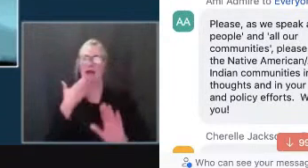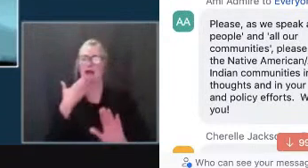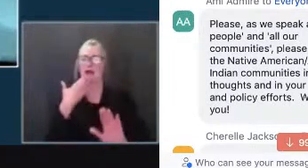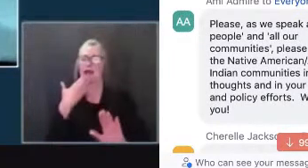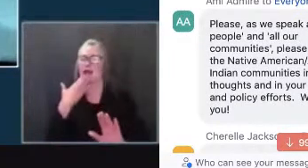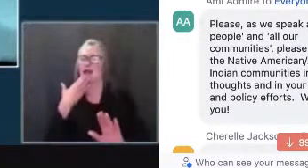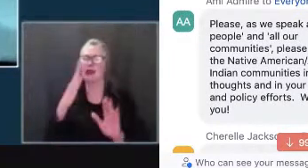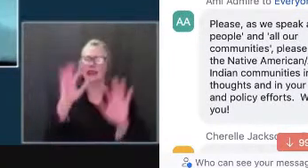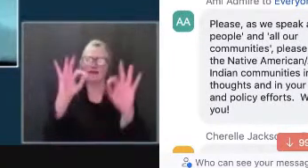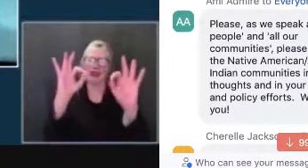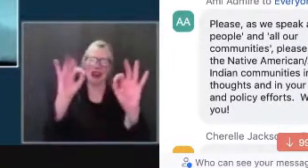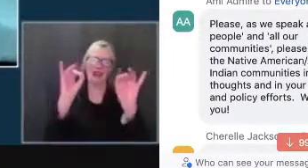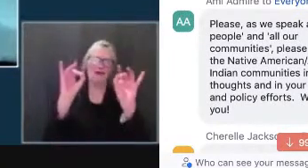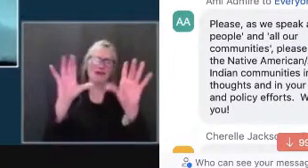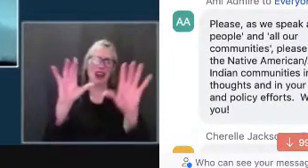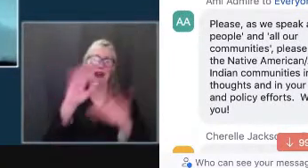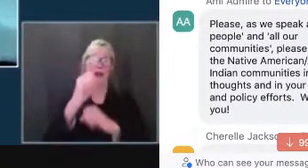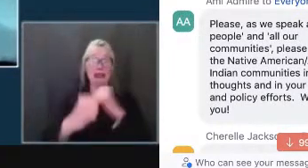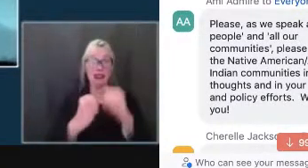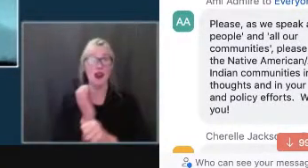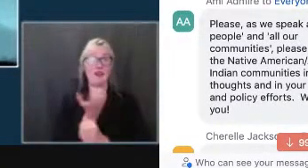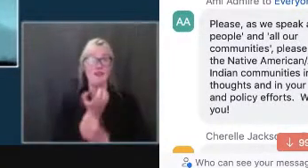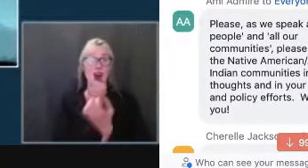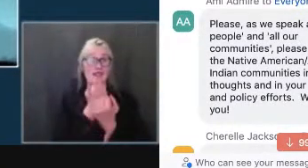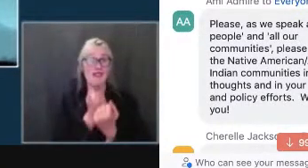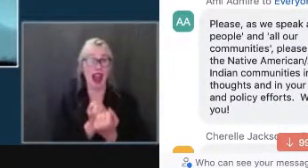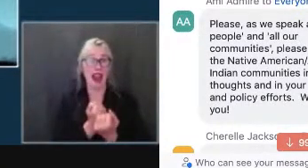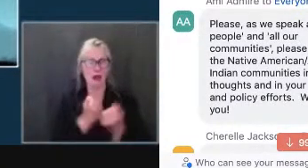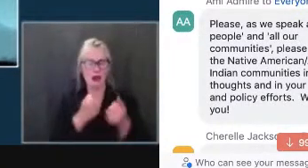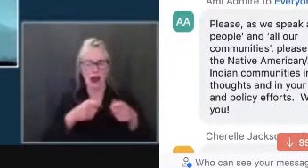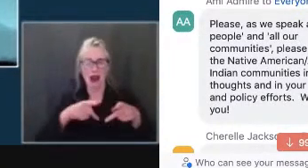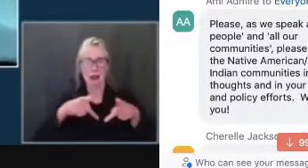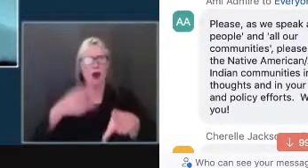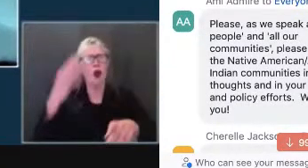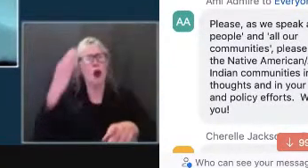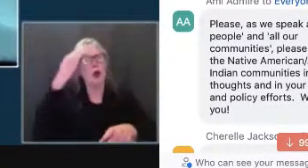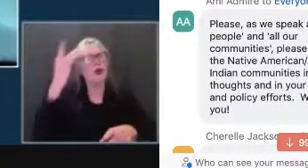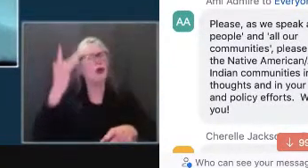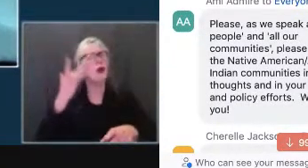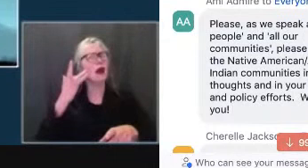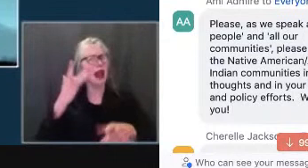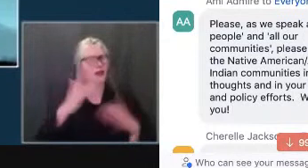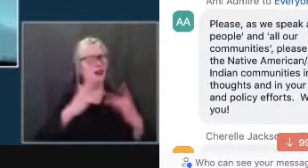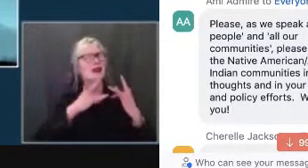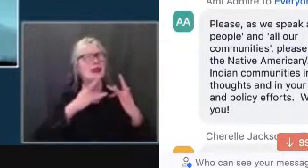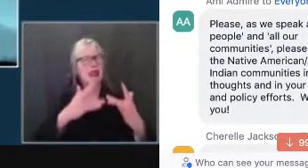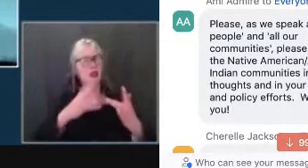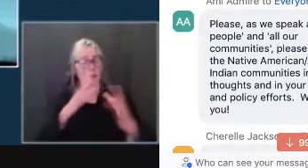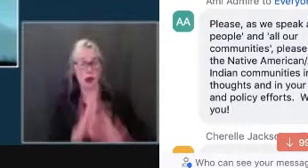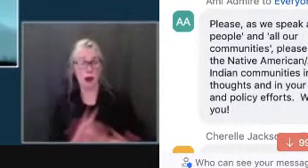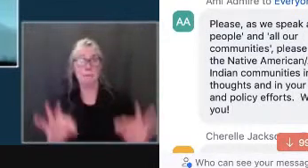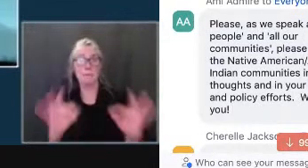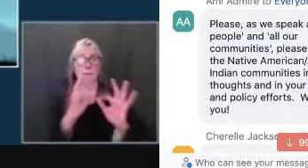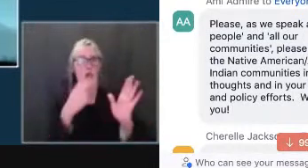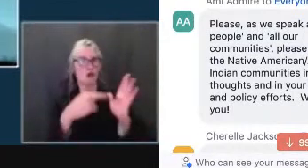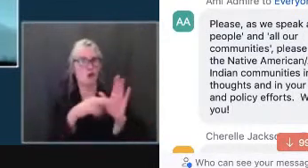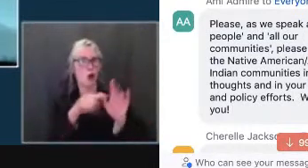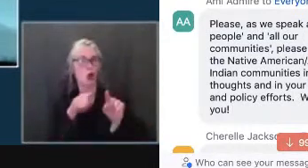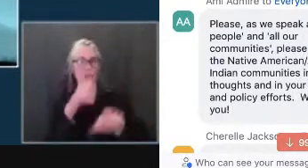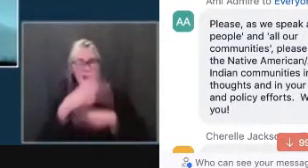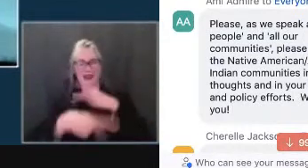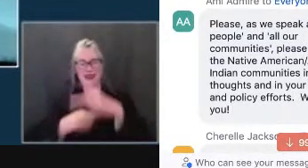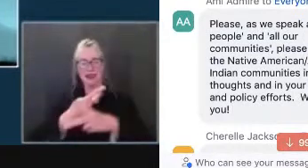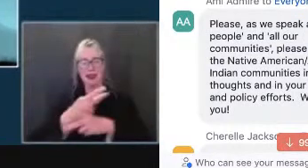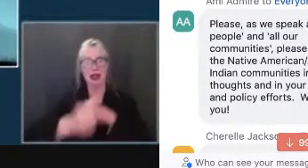our values. And we know the role that California plays in a year like this. But I want to talk about California. I want to talk about